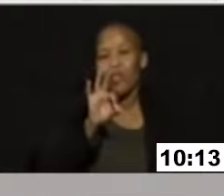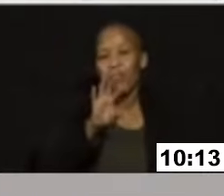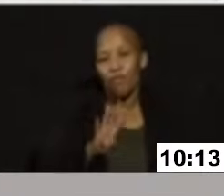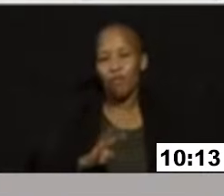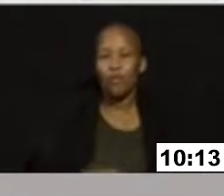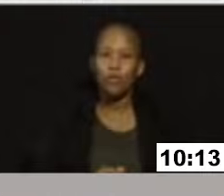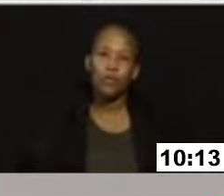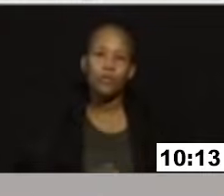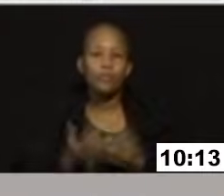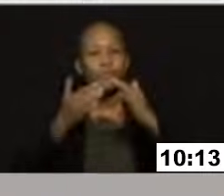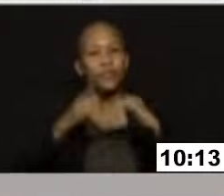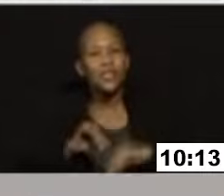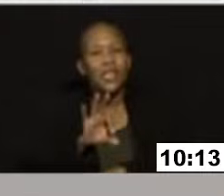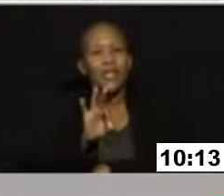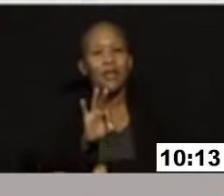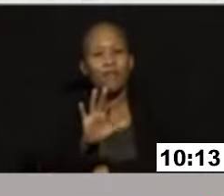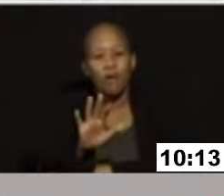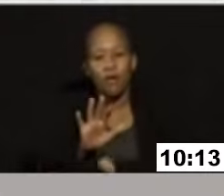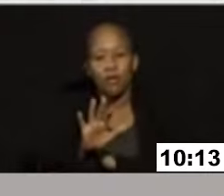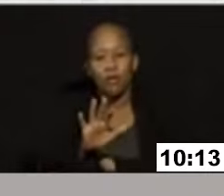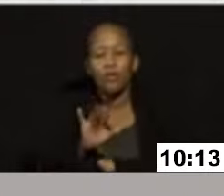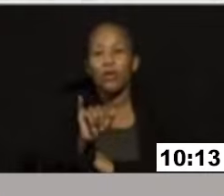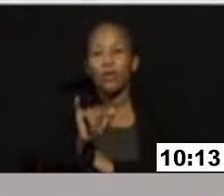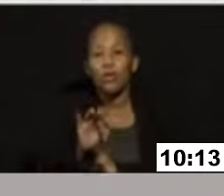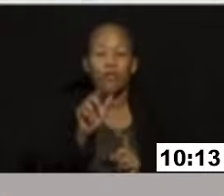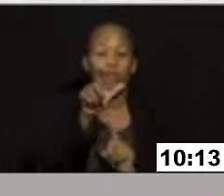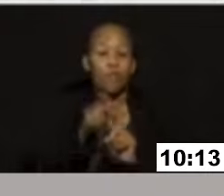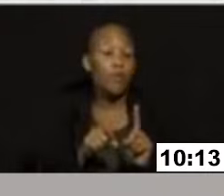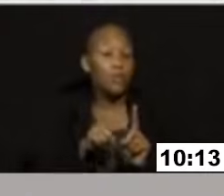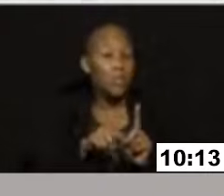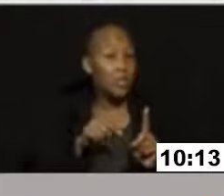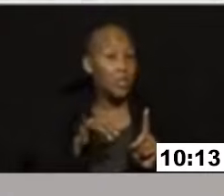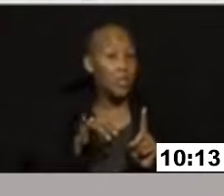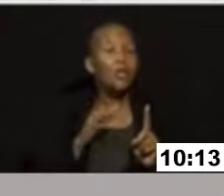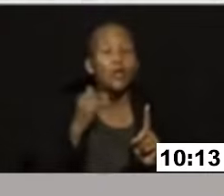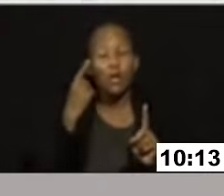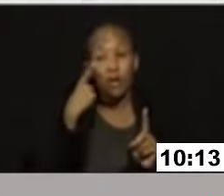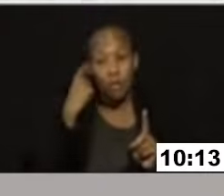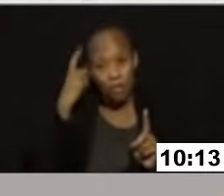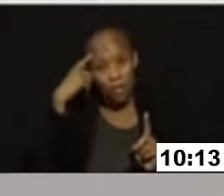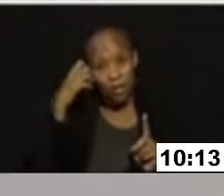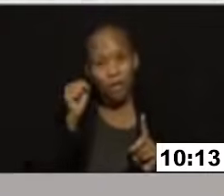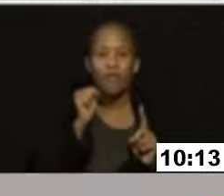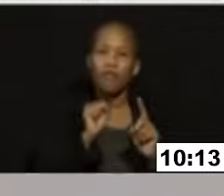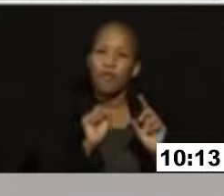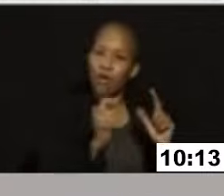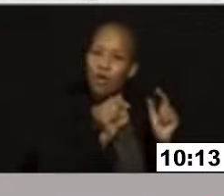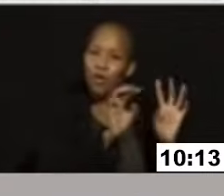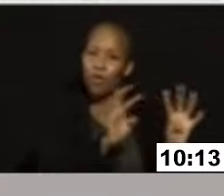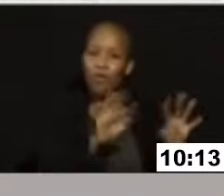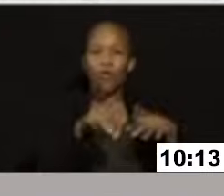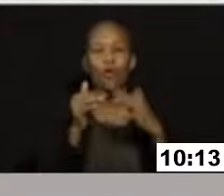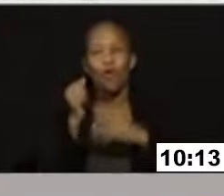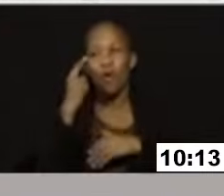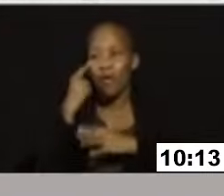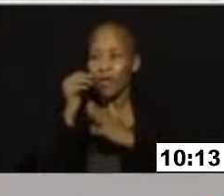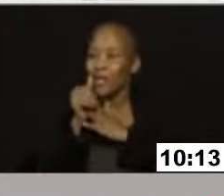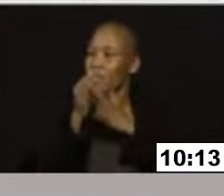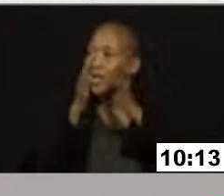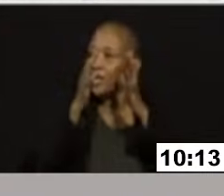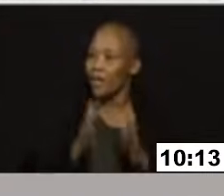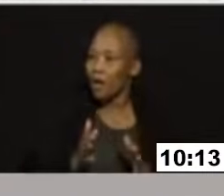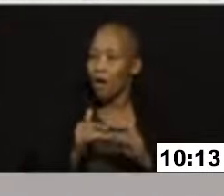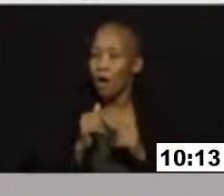3.5 then provides, if an implicated person believes the Commissioner's evidence leader did not give him or her notice referred to in Rule